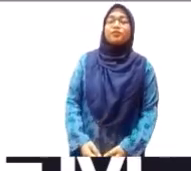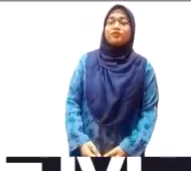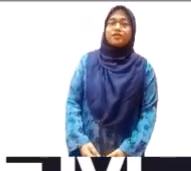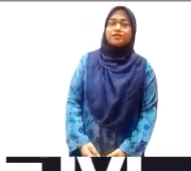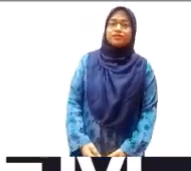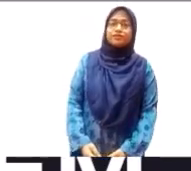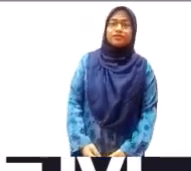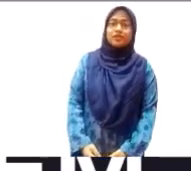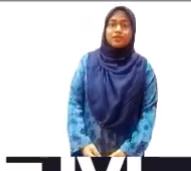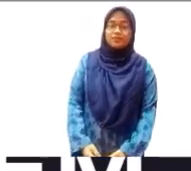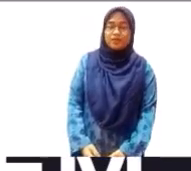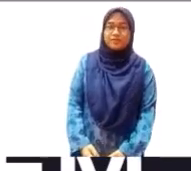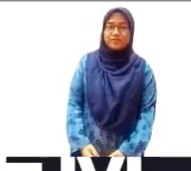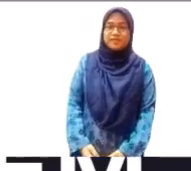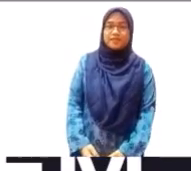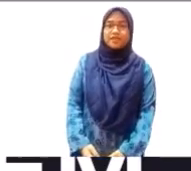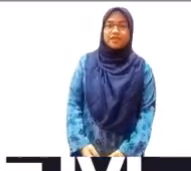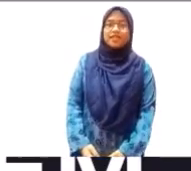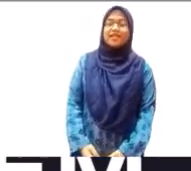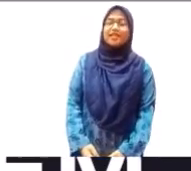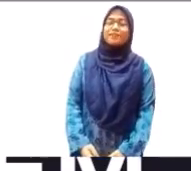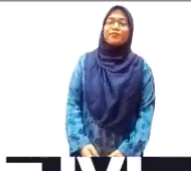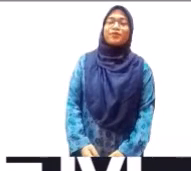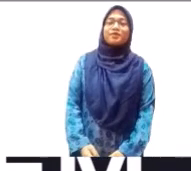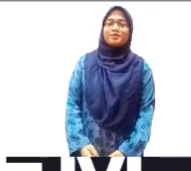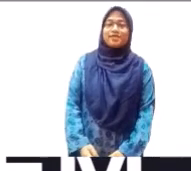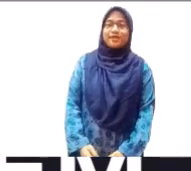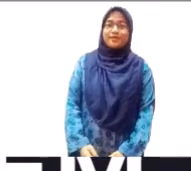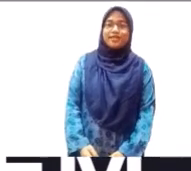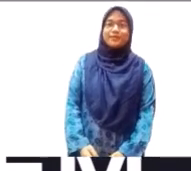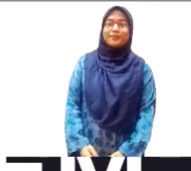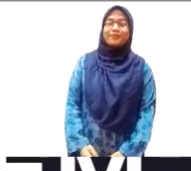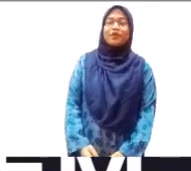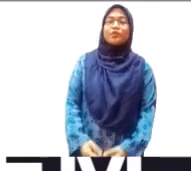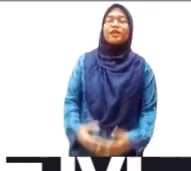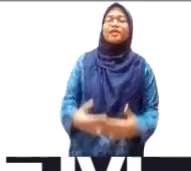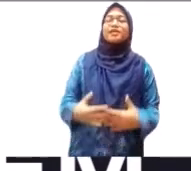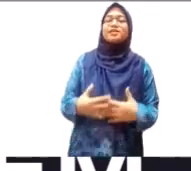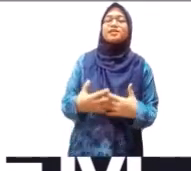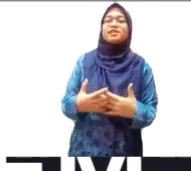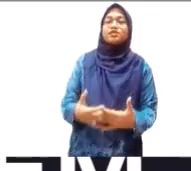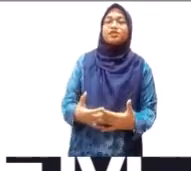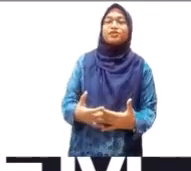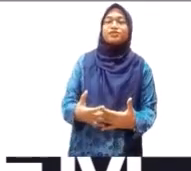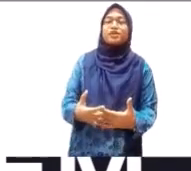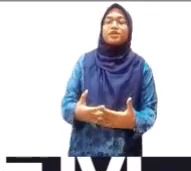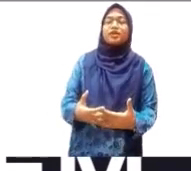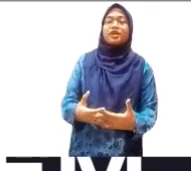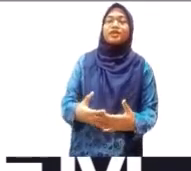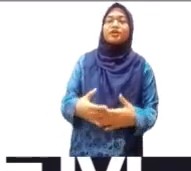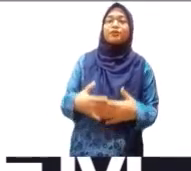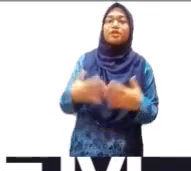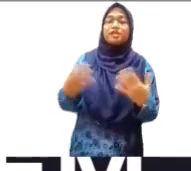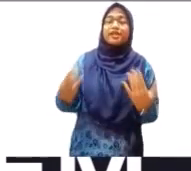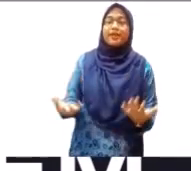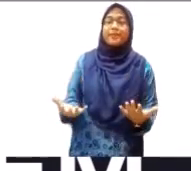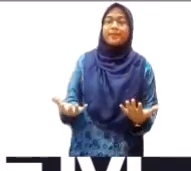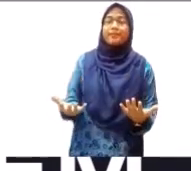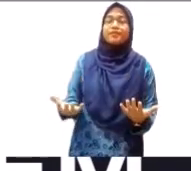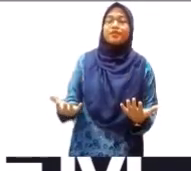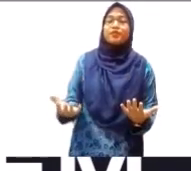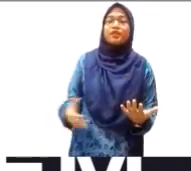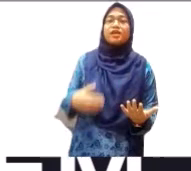Next, we move on to problem statement. In problem statement, we recognize the issues regarding communication